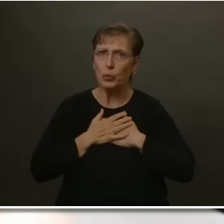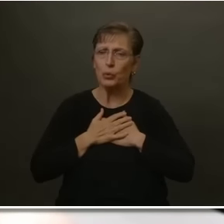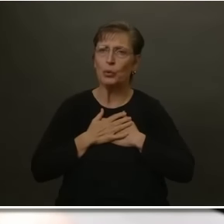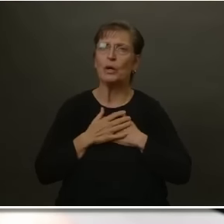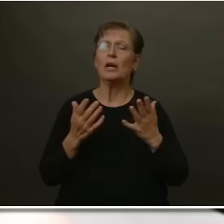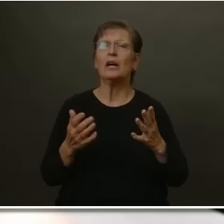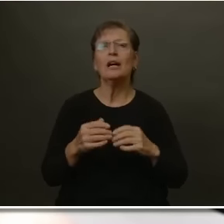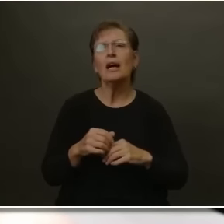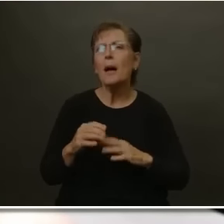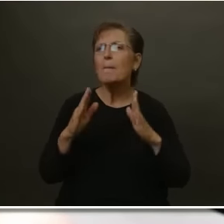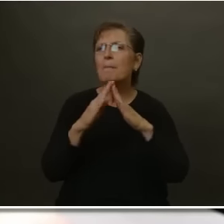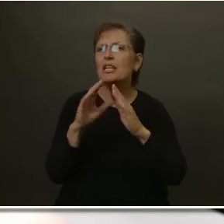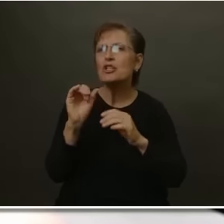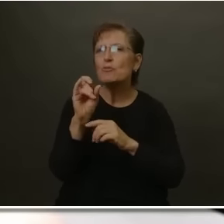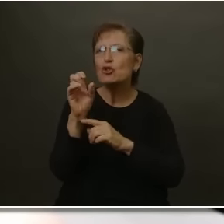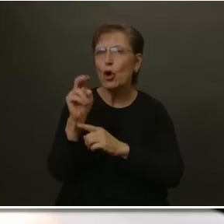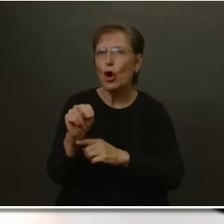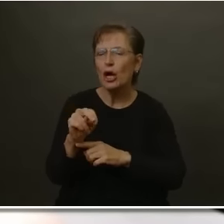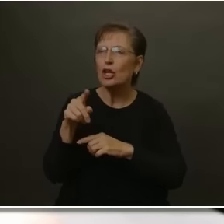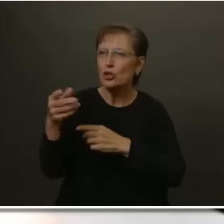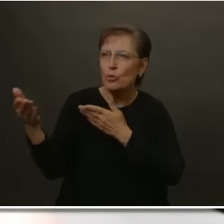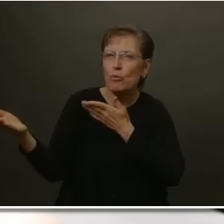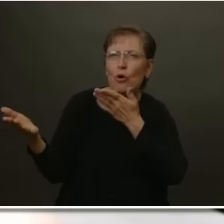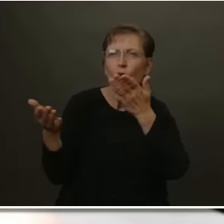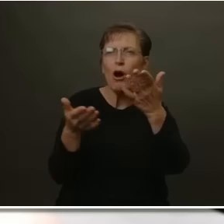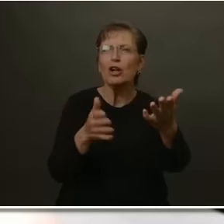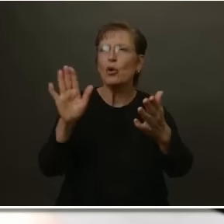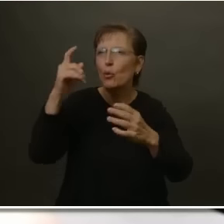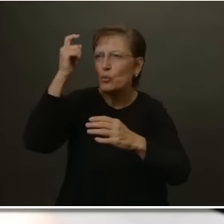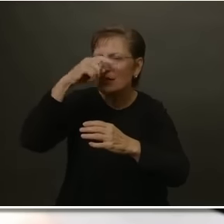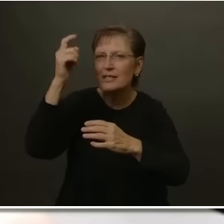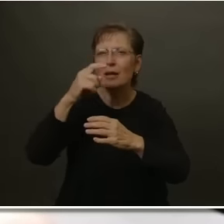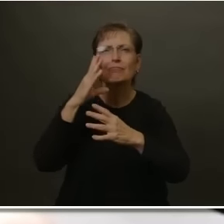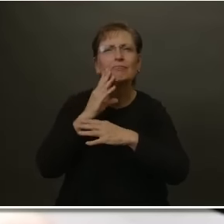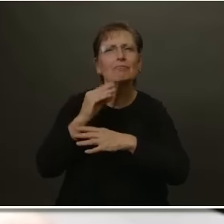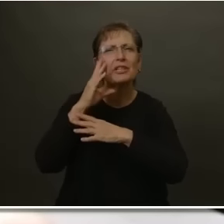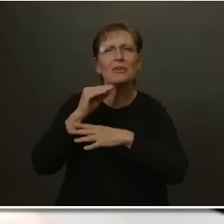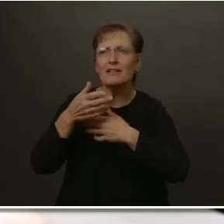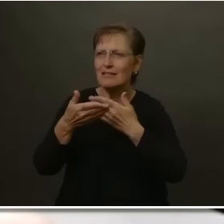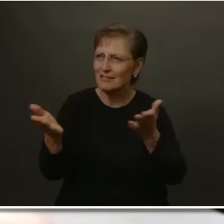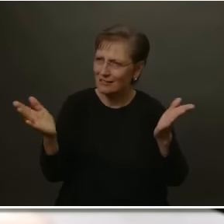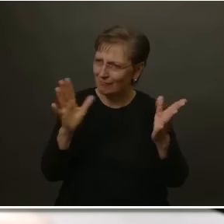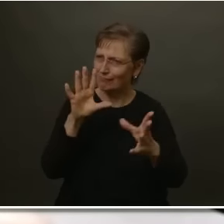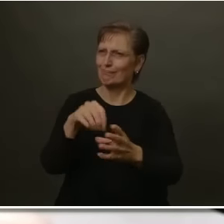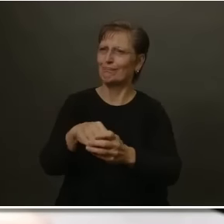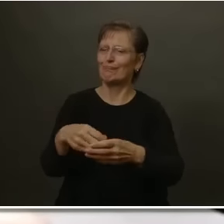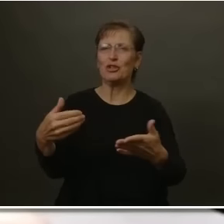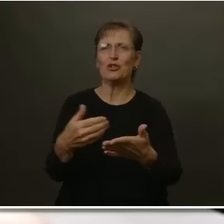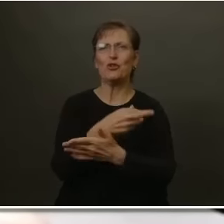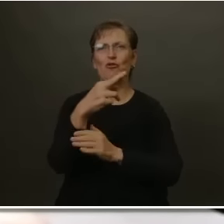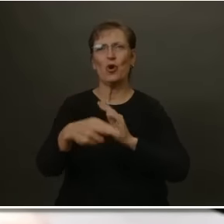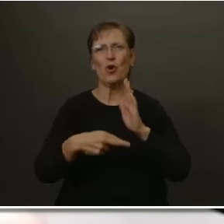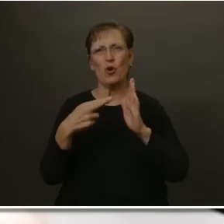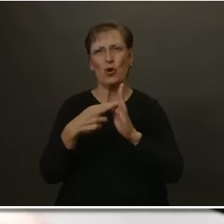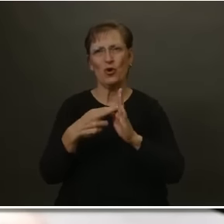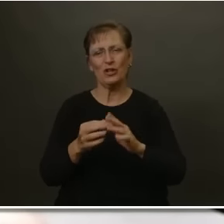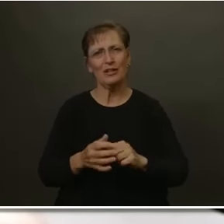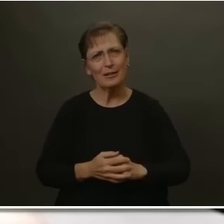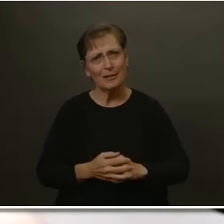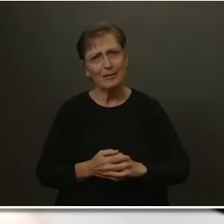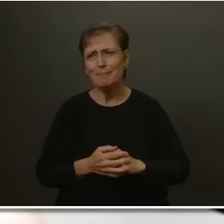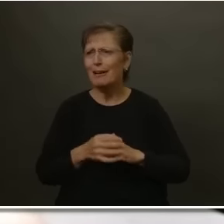a wealth of experience and Christian wisdom to this new role. At a time when careful